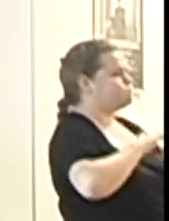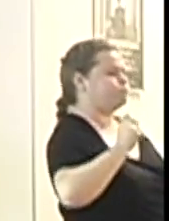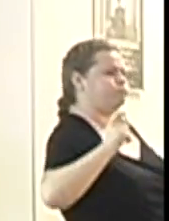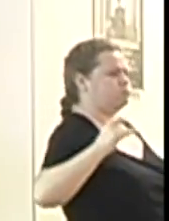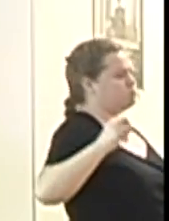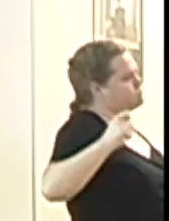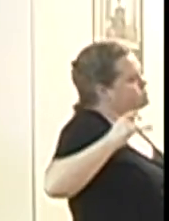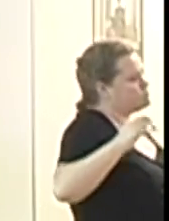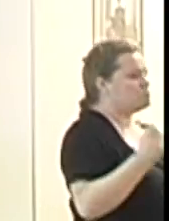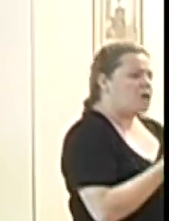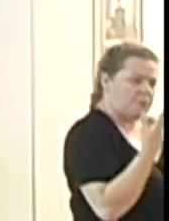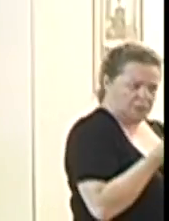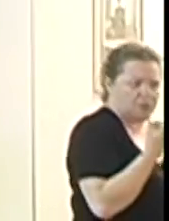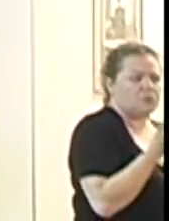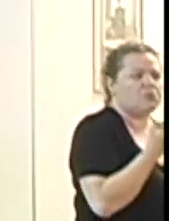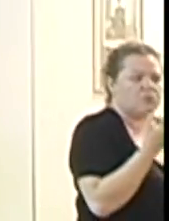repeated.